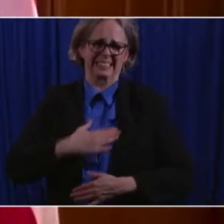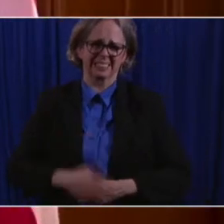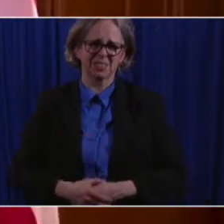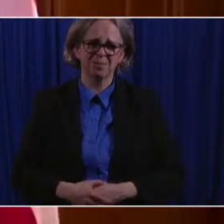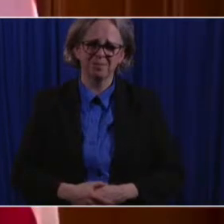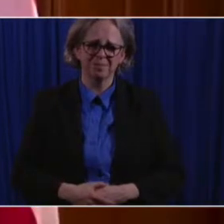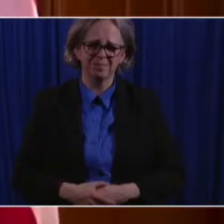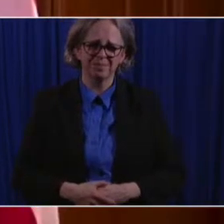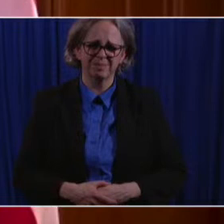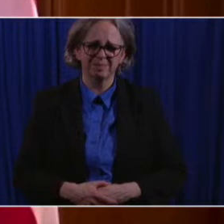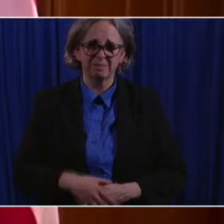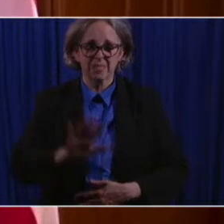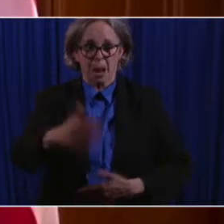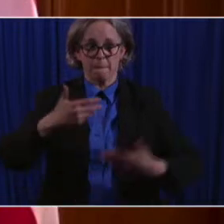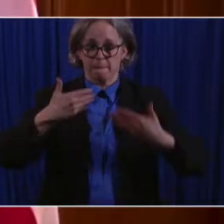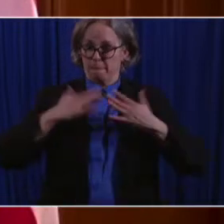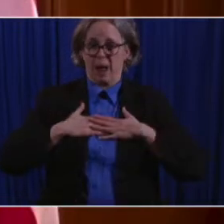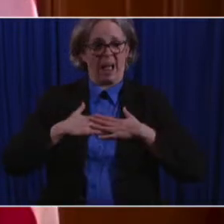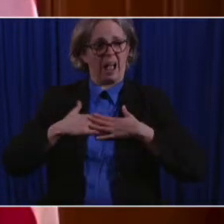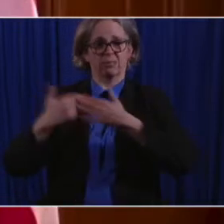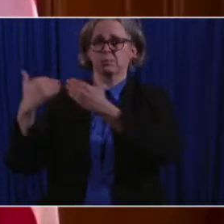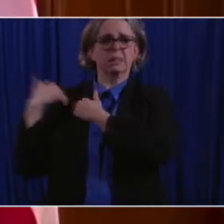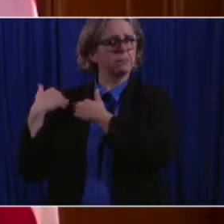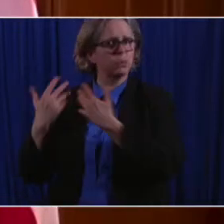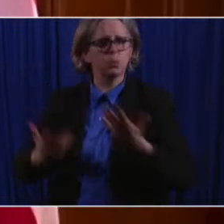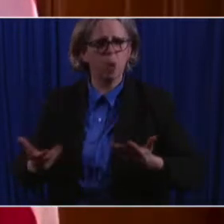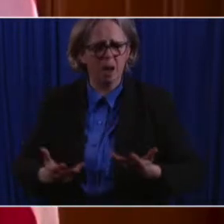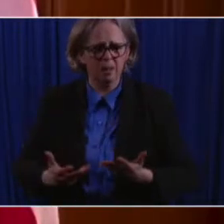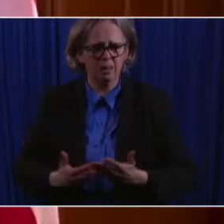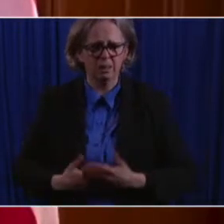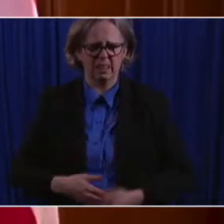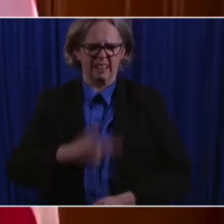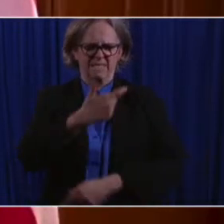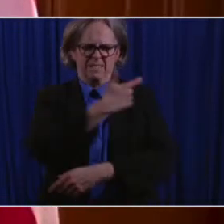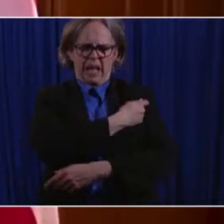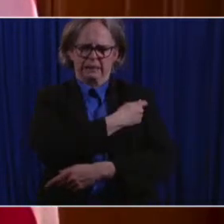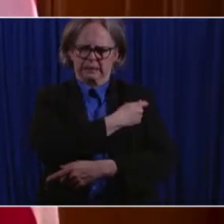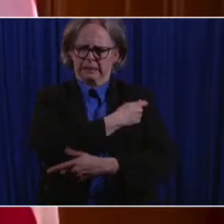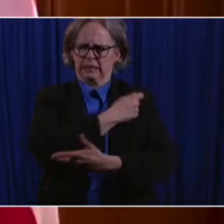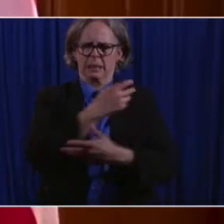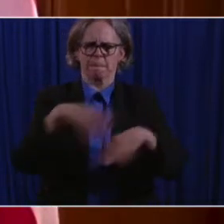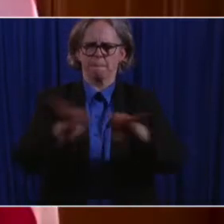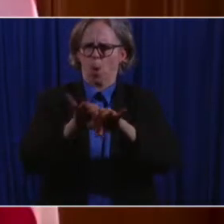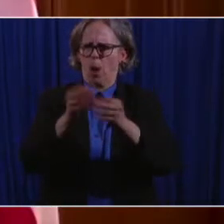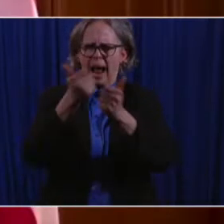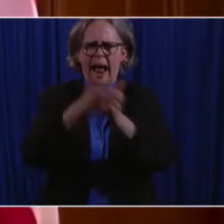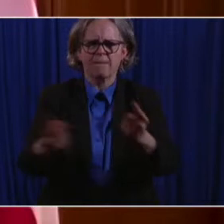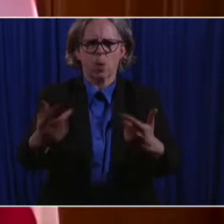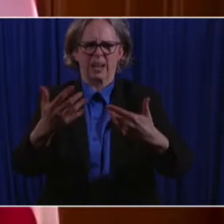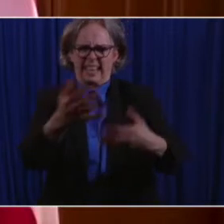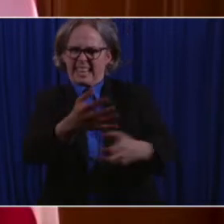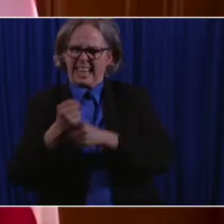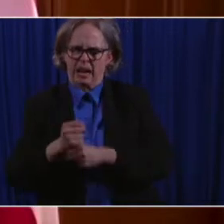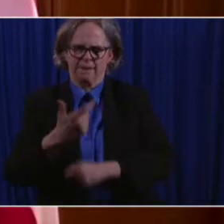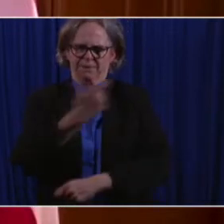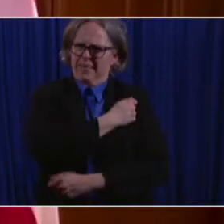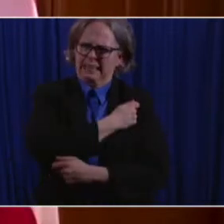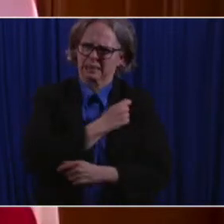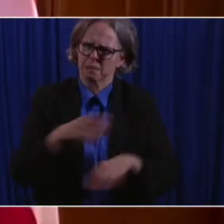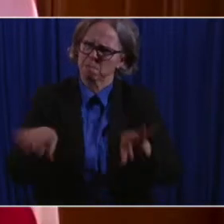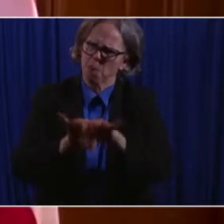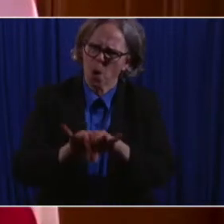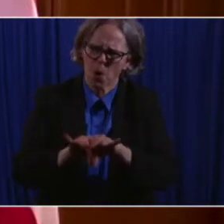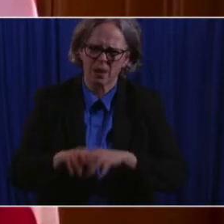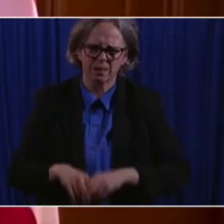vaccine available to every single Ohioan. And we're going into places where maybe people don't